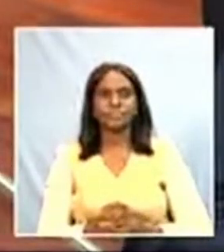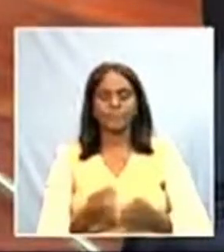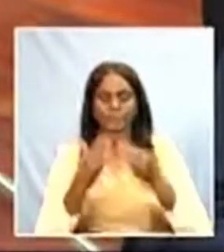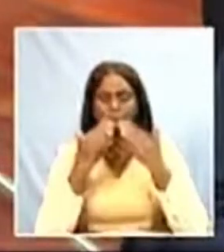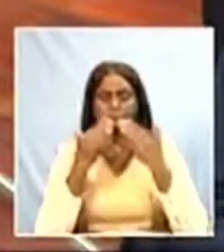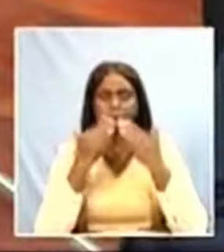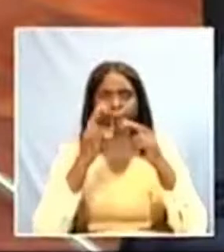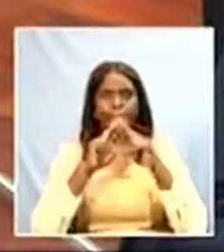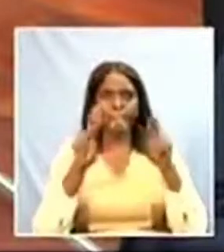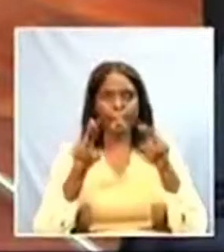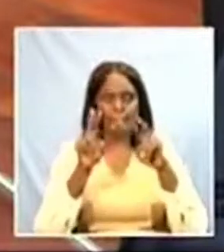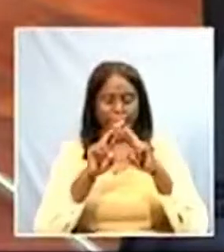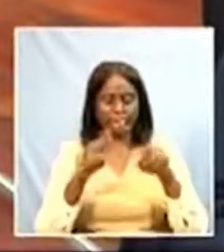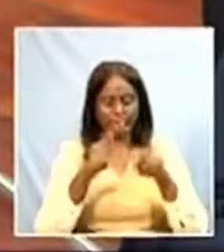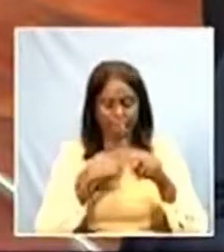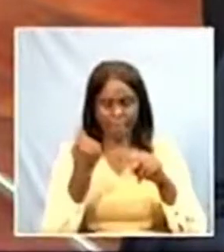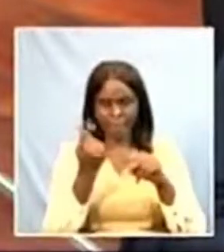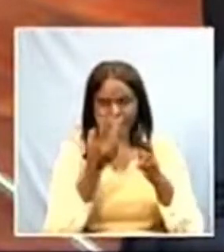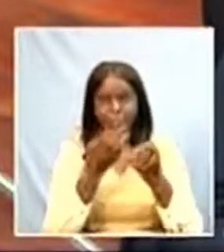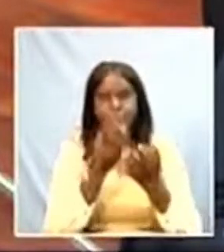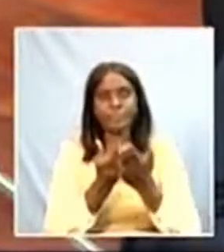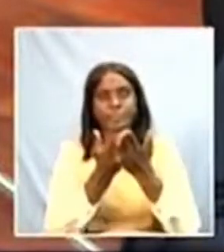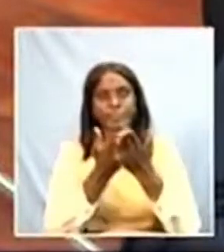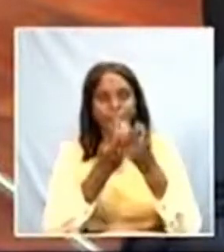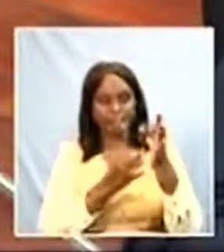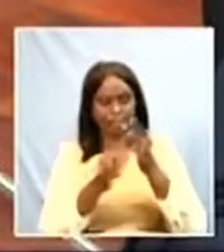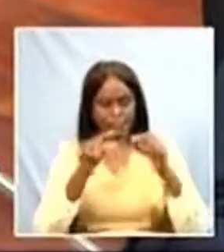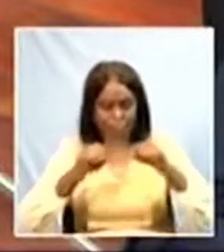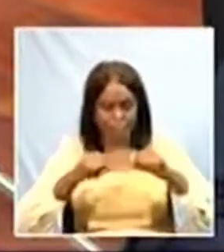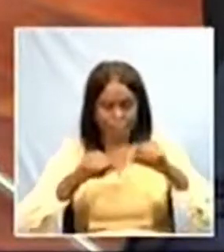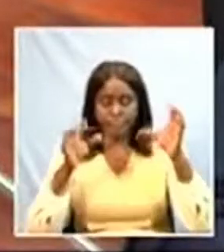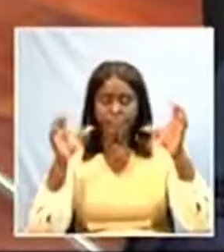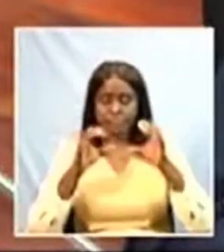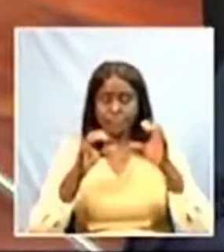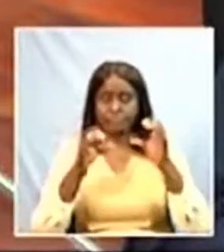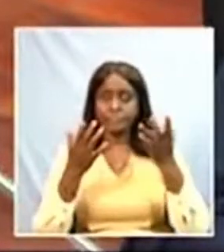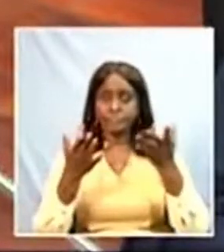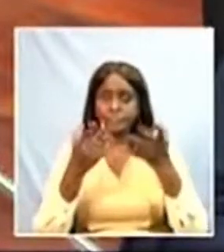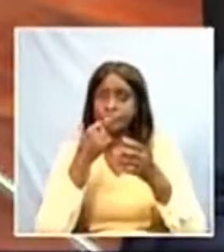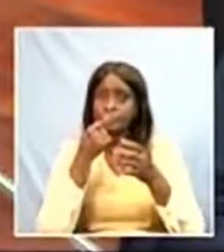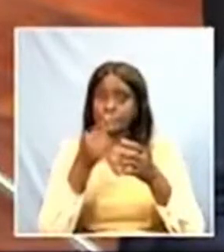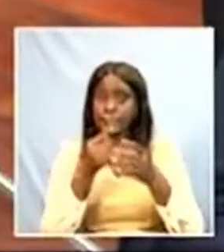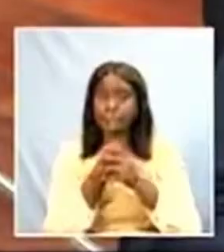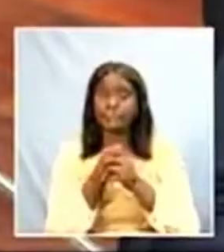Thank you, Chair. Chair, I would like to submit to this committee that